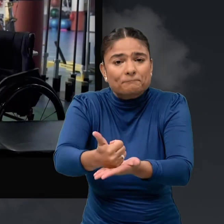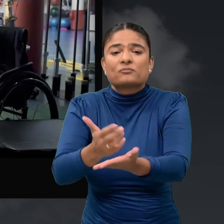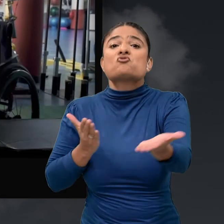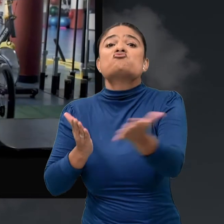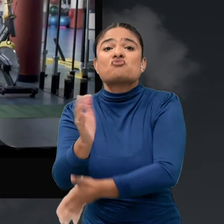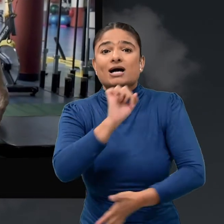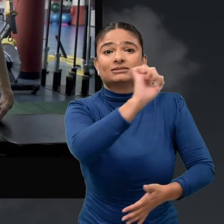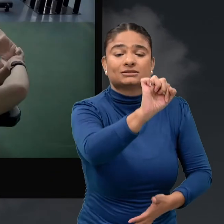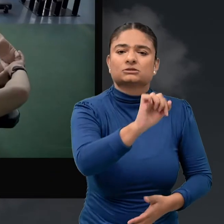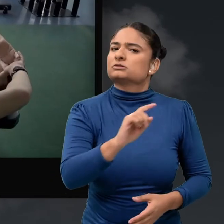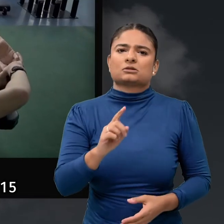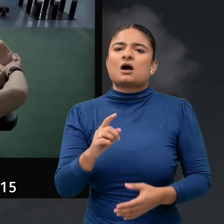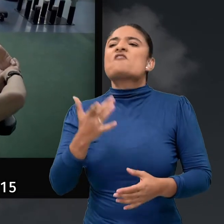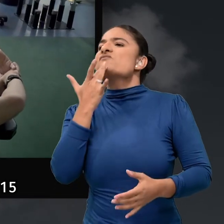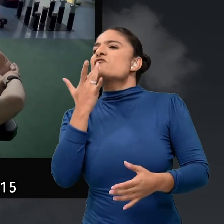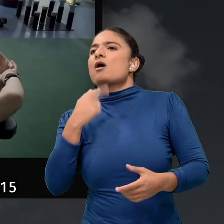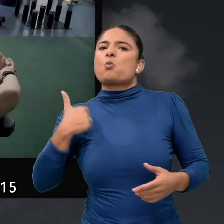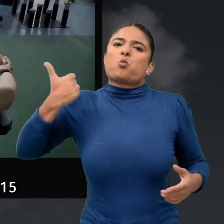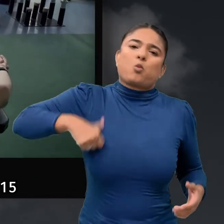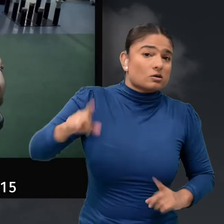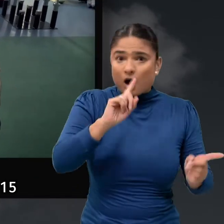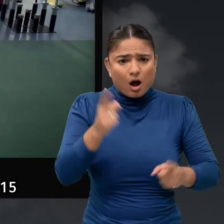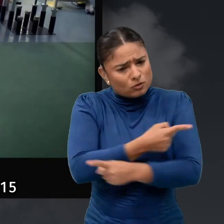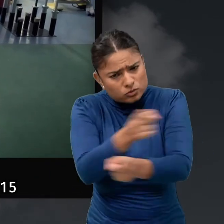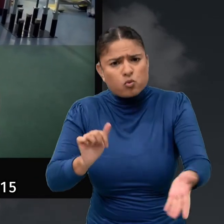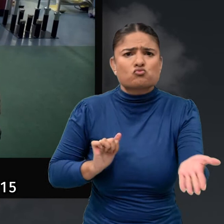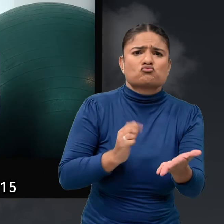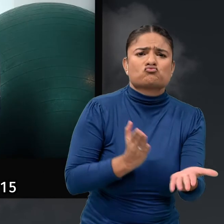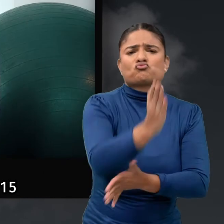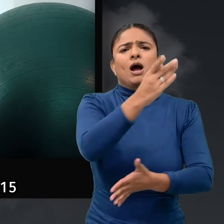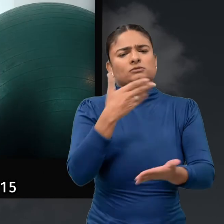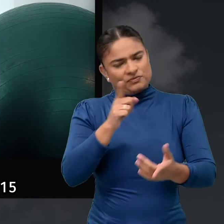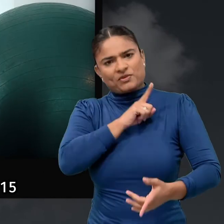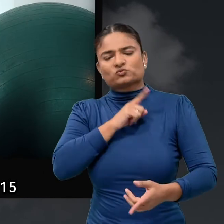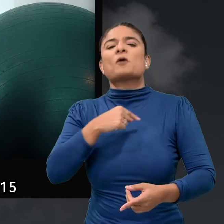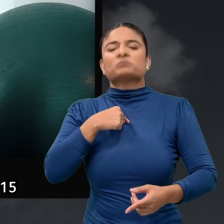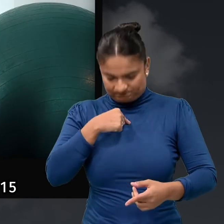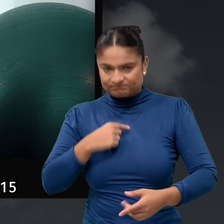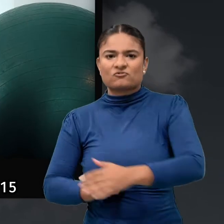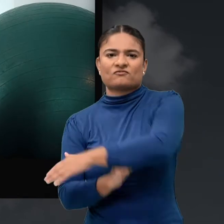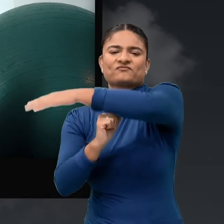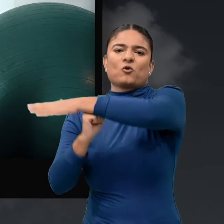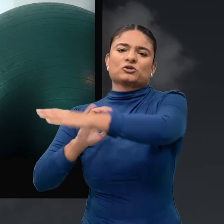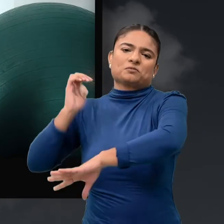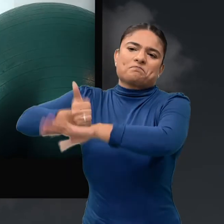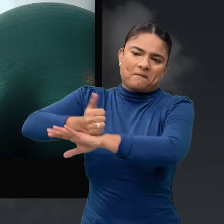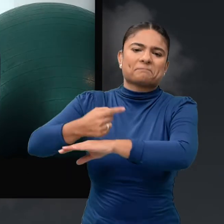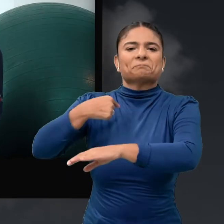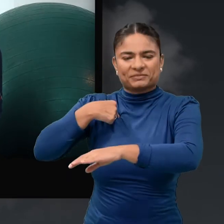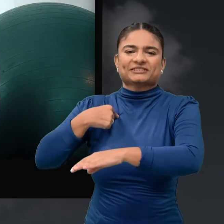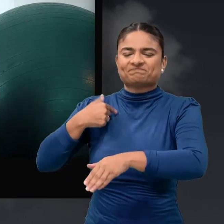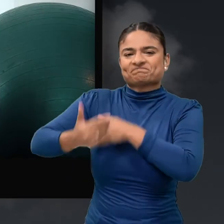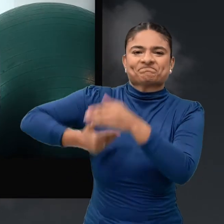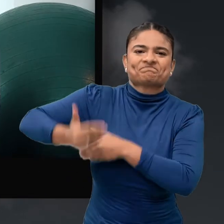right, not a privilege. So that led us to starting up the Walking with Brandon Foundation in 2015 with our